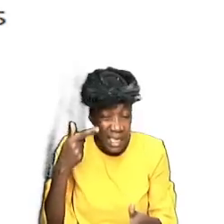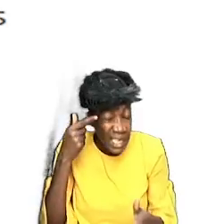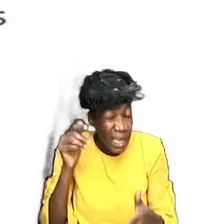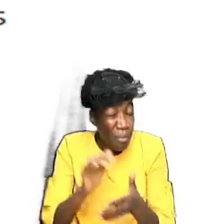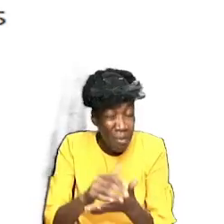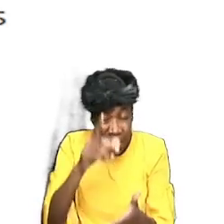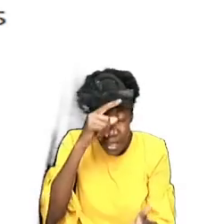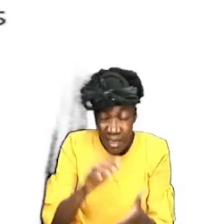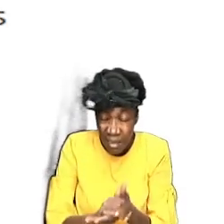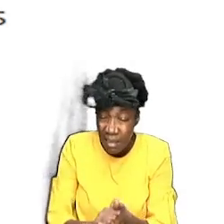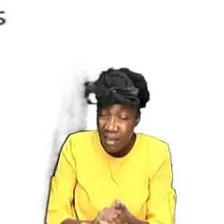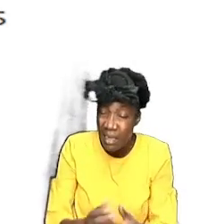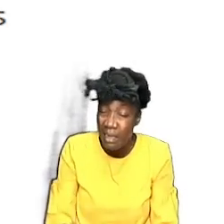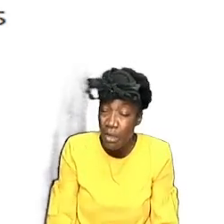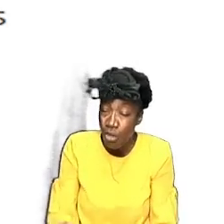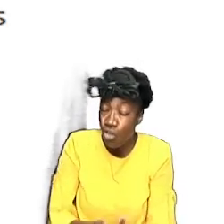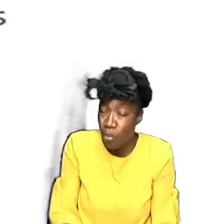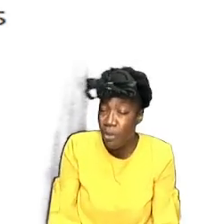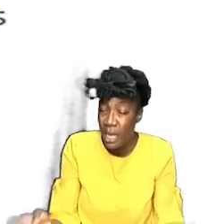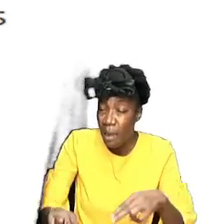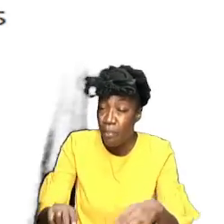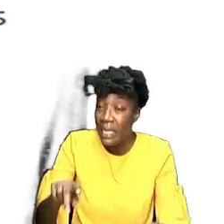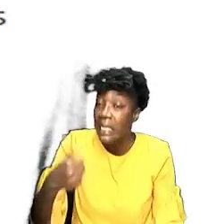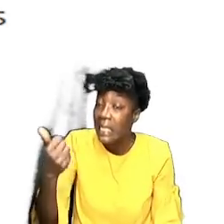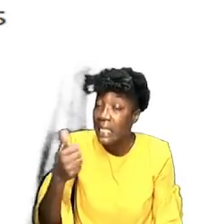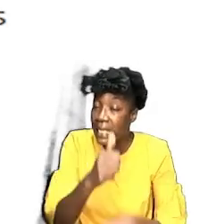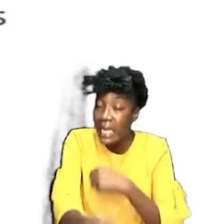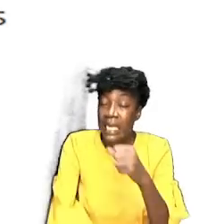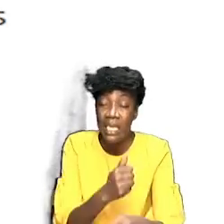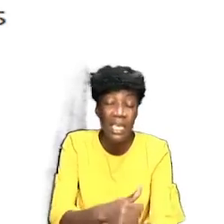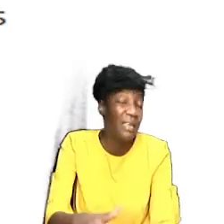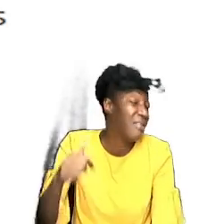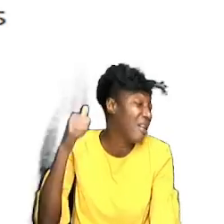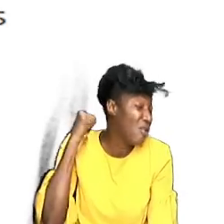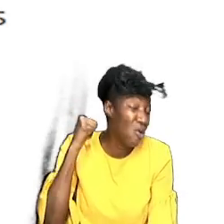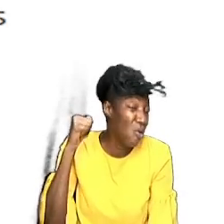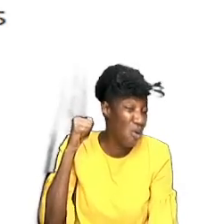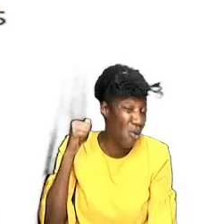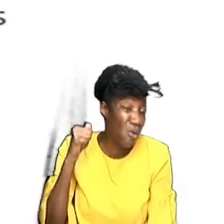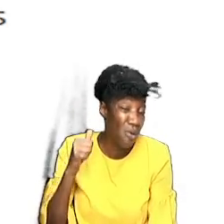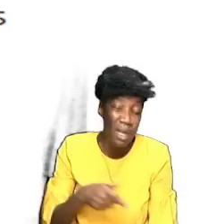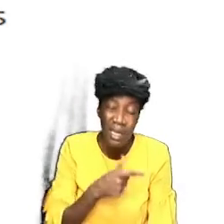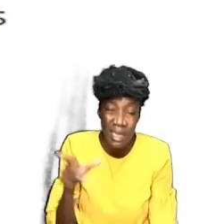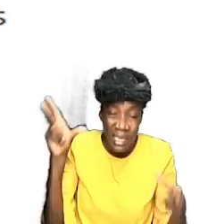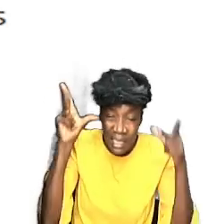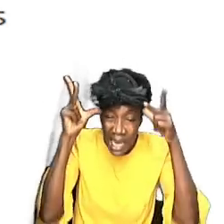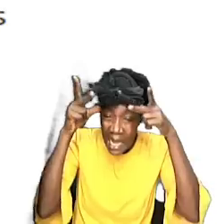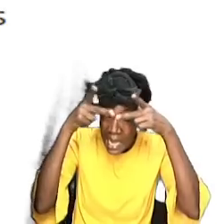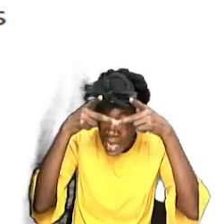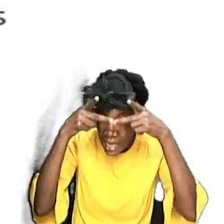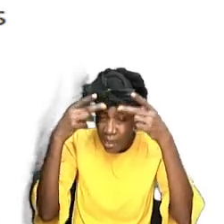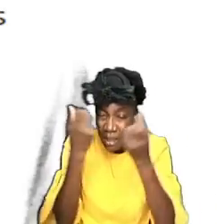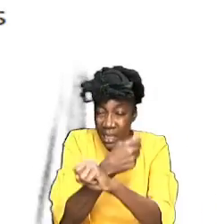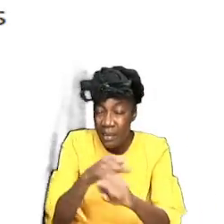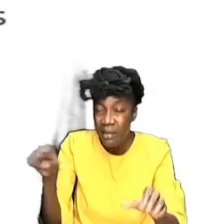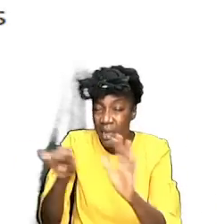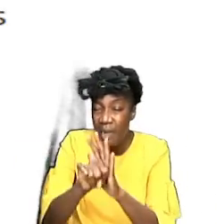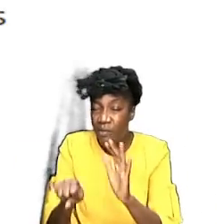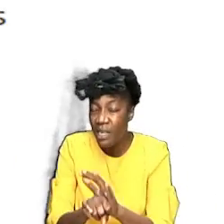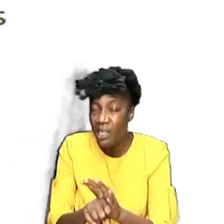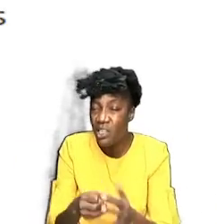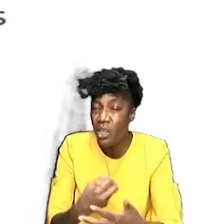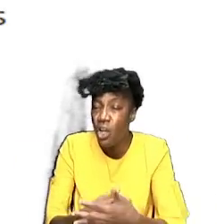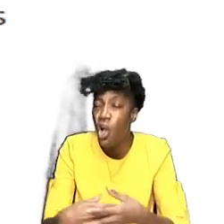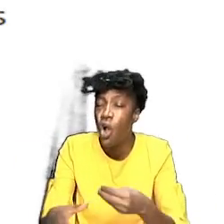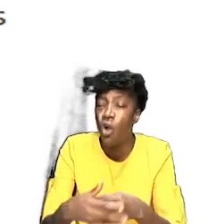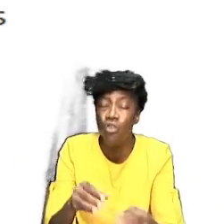to be careful. Amen. Let us not be the enemy's tool. Amen. Understand that there's a helmet of salvation that is able to control the